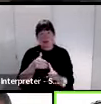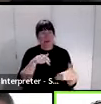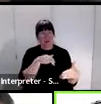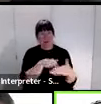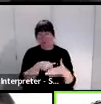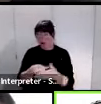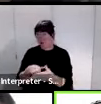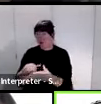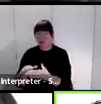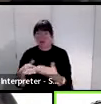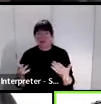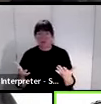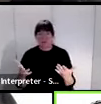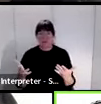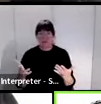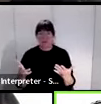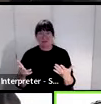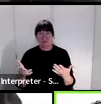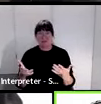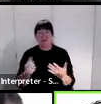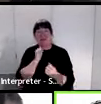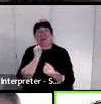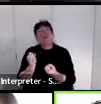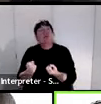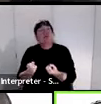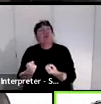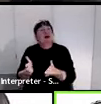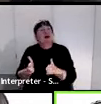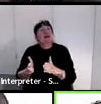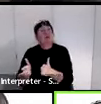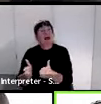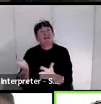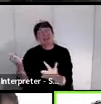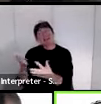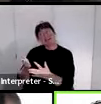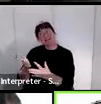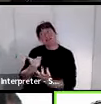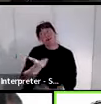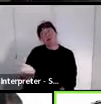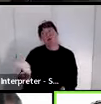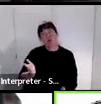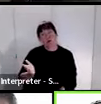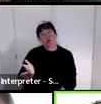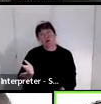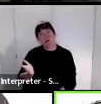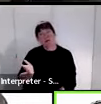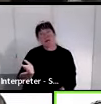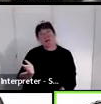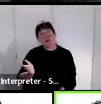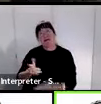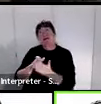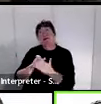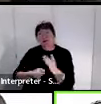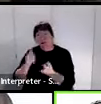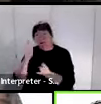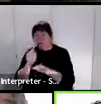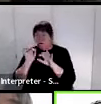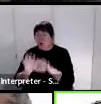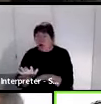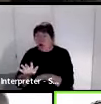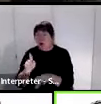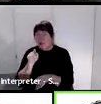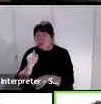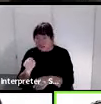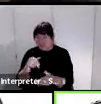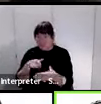barriers if you provide a way to do it that's accessible, where people can just put in, this is the barrier, this is what happened to me,